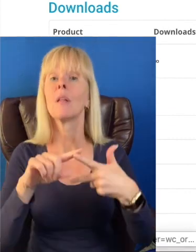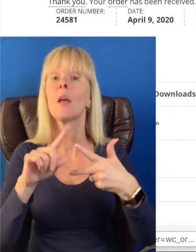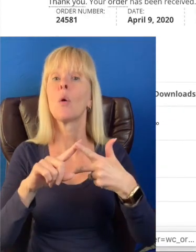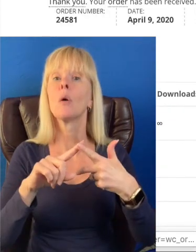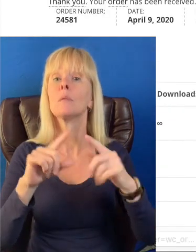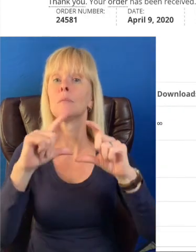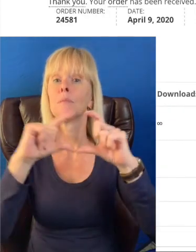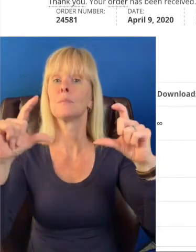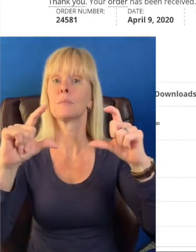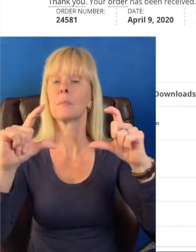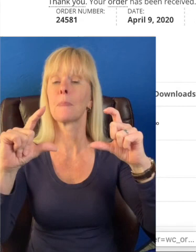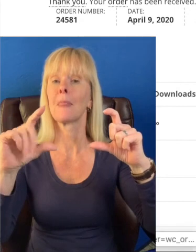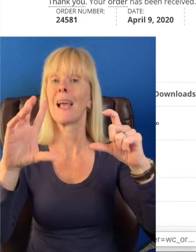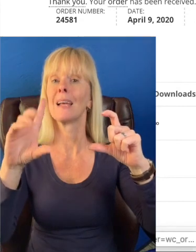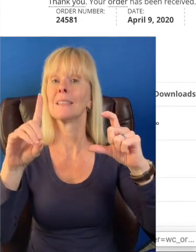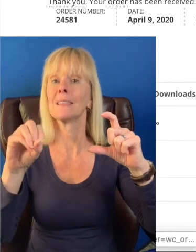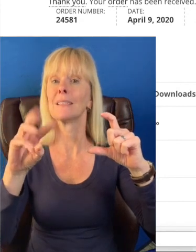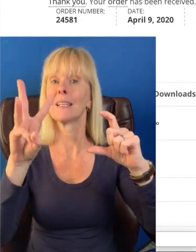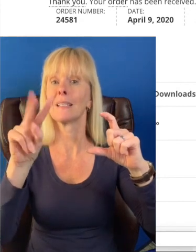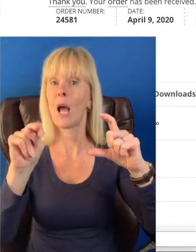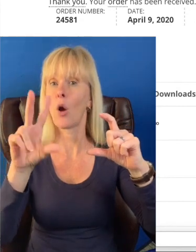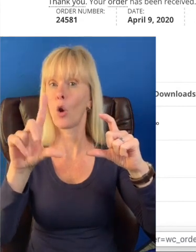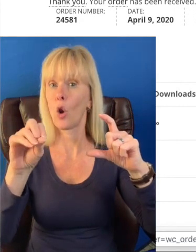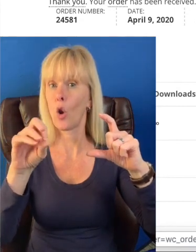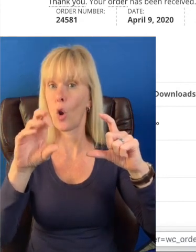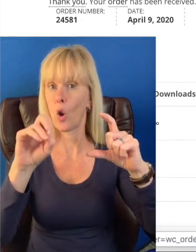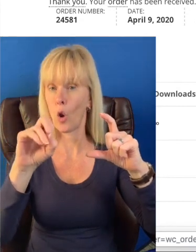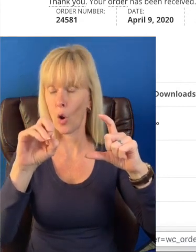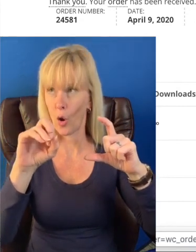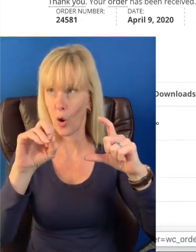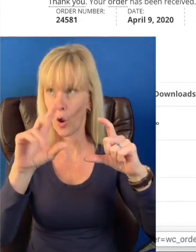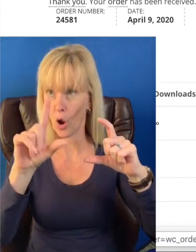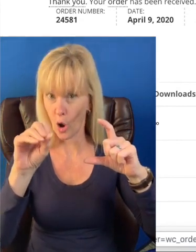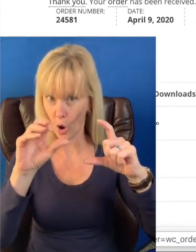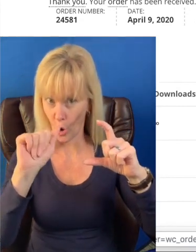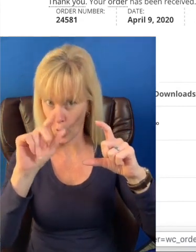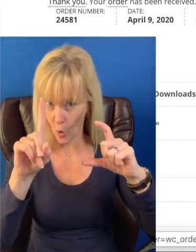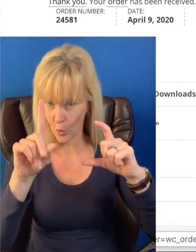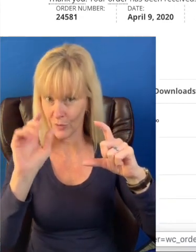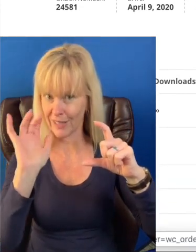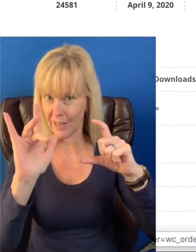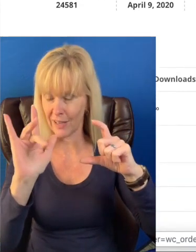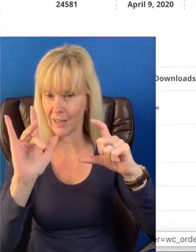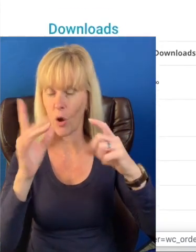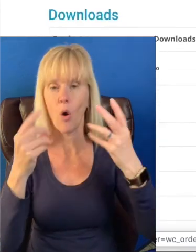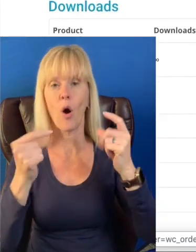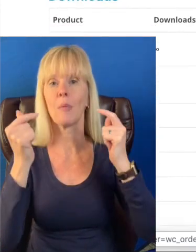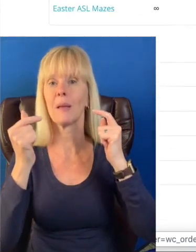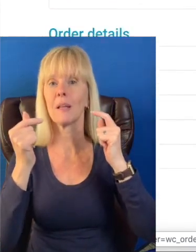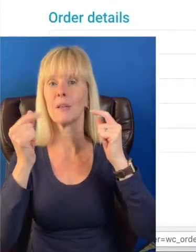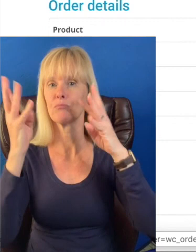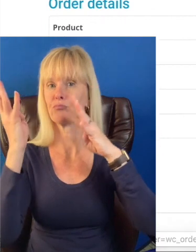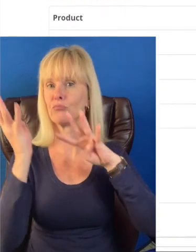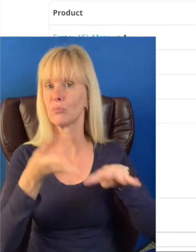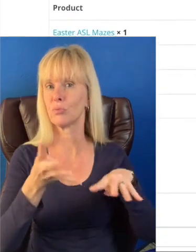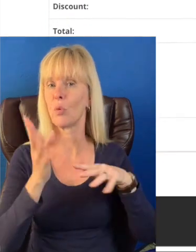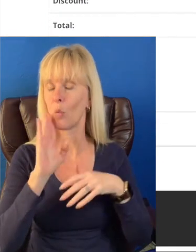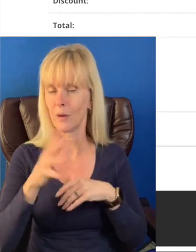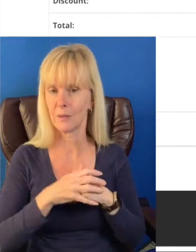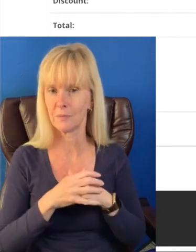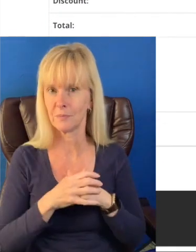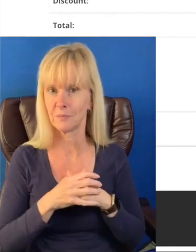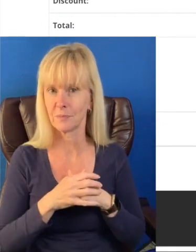the download, and it's going to automatically put that on my laptop. And then I